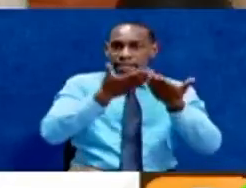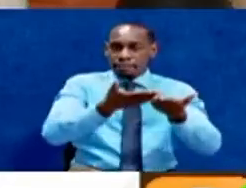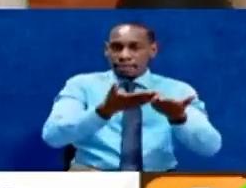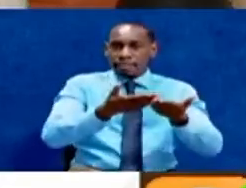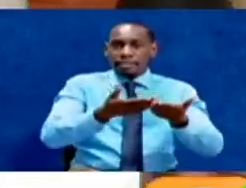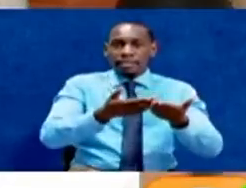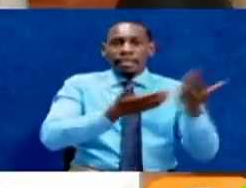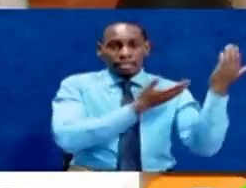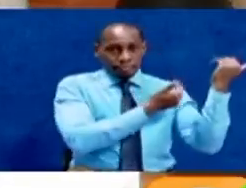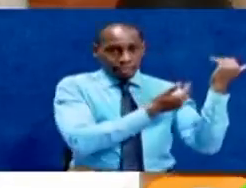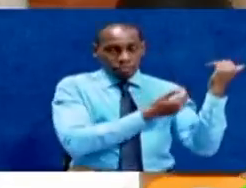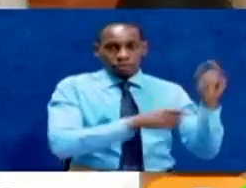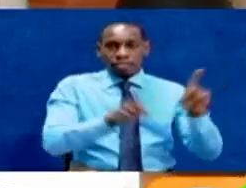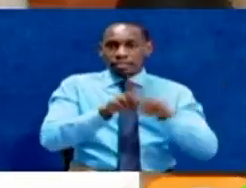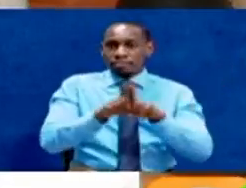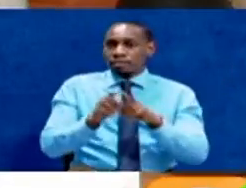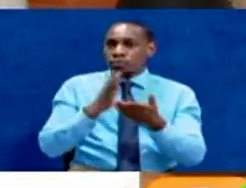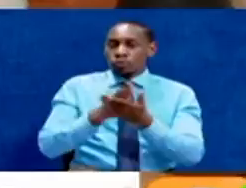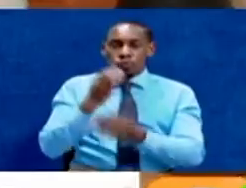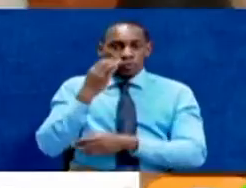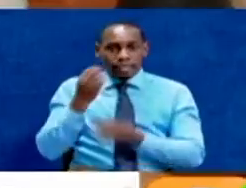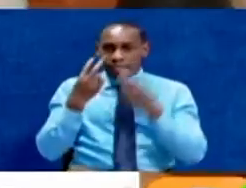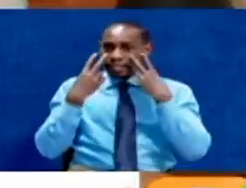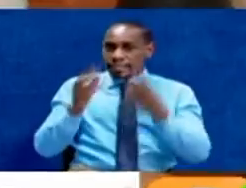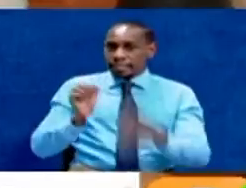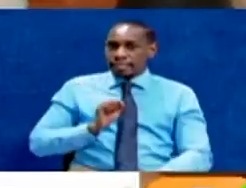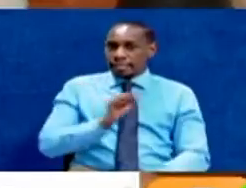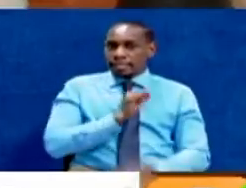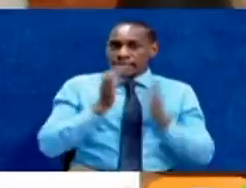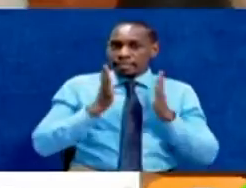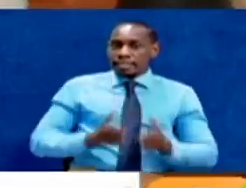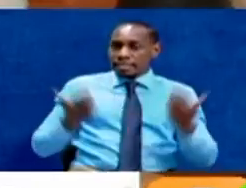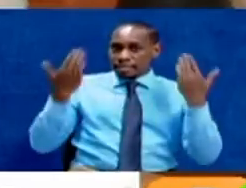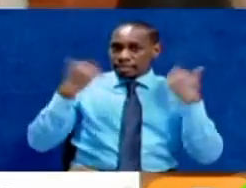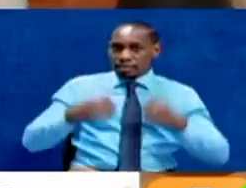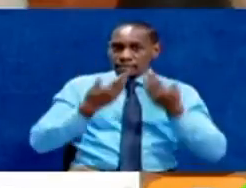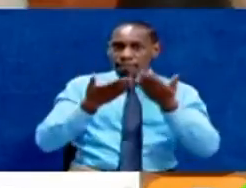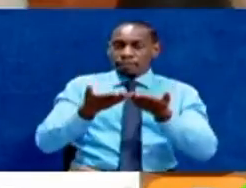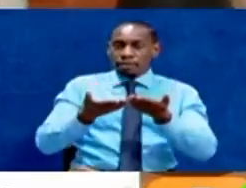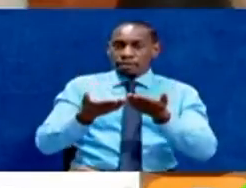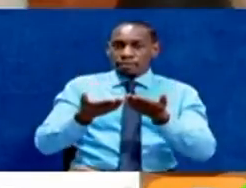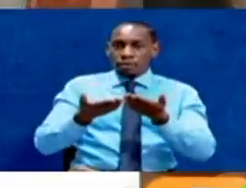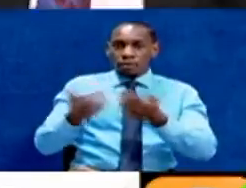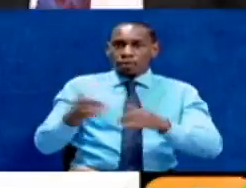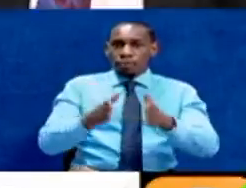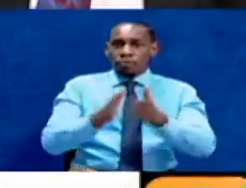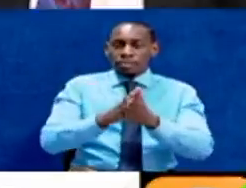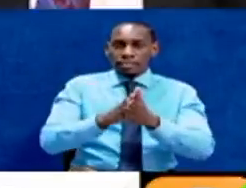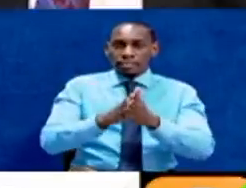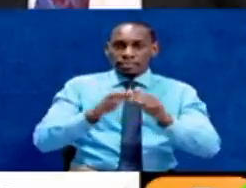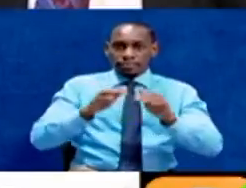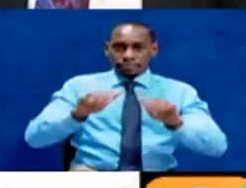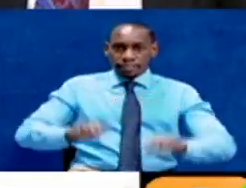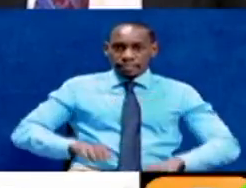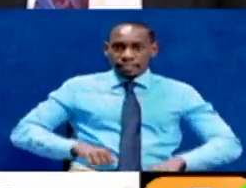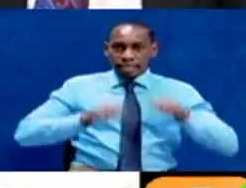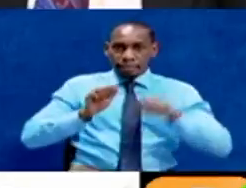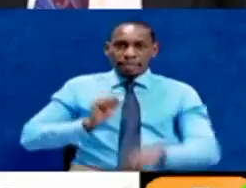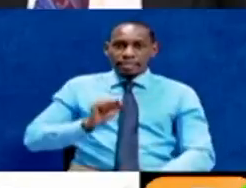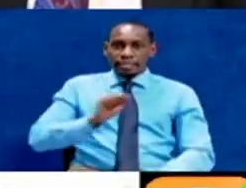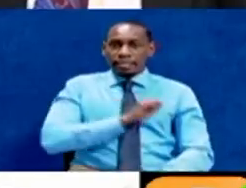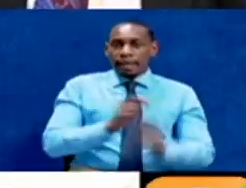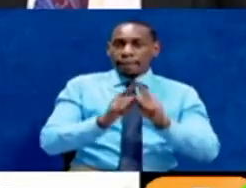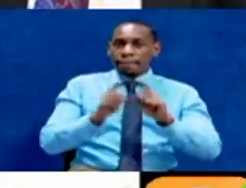Okay. And I'm also very sad to see that Senator Linturi was actually offered a chairmanship of our committee in Senate and he refused. It would be interesting because